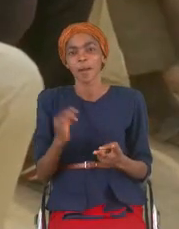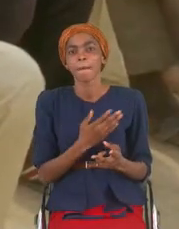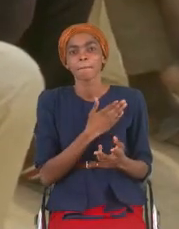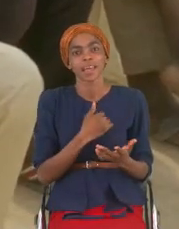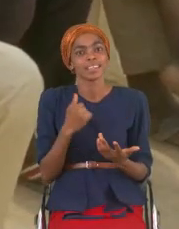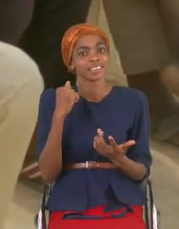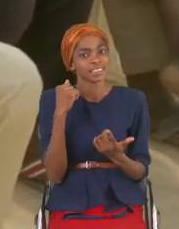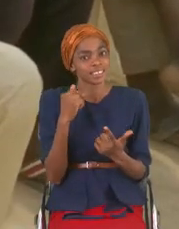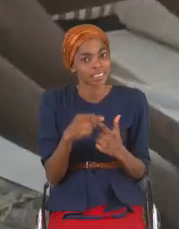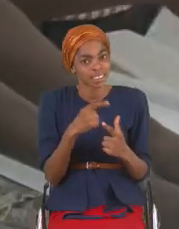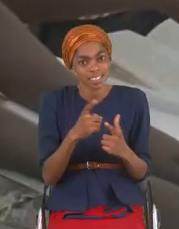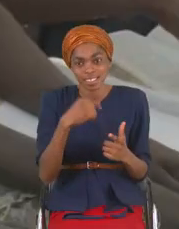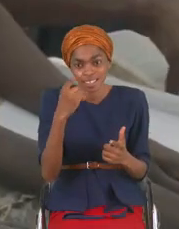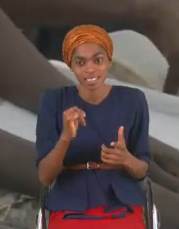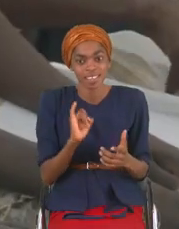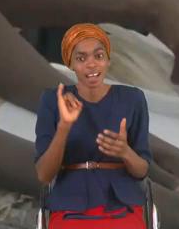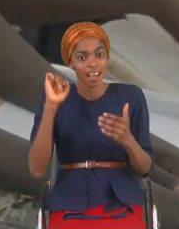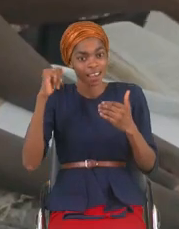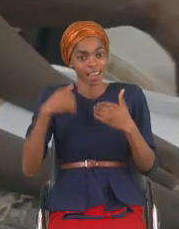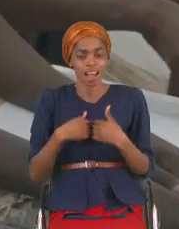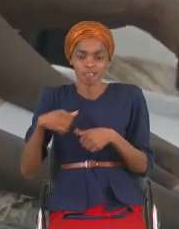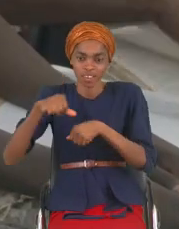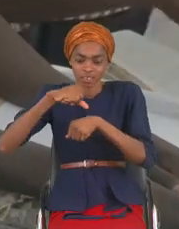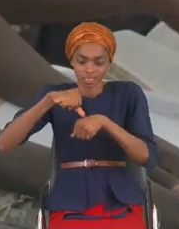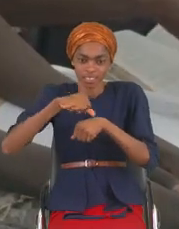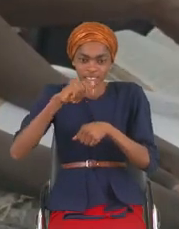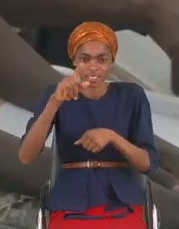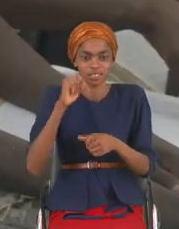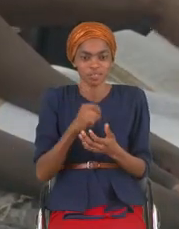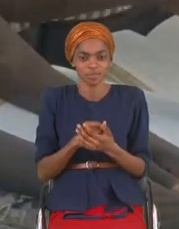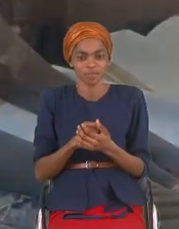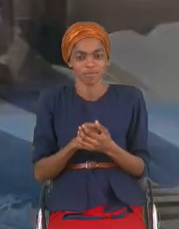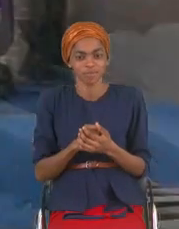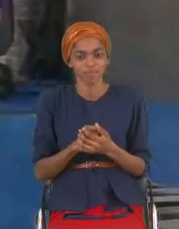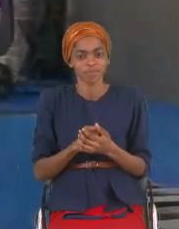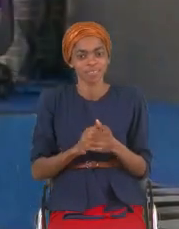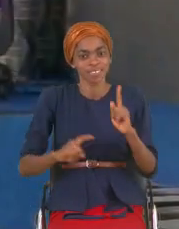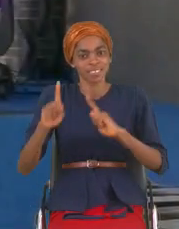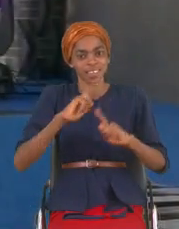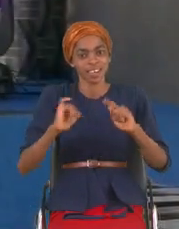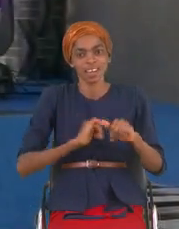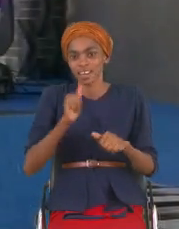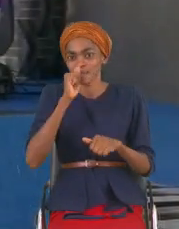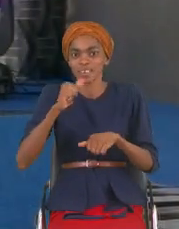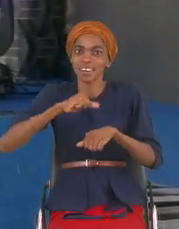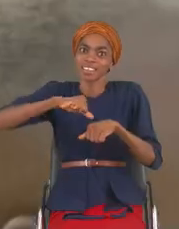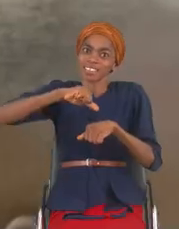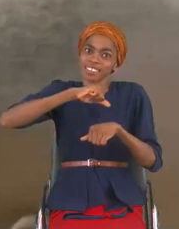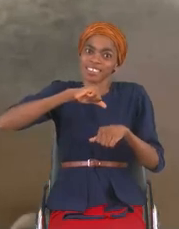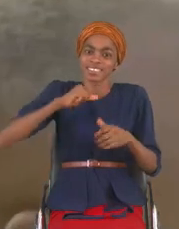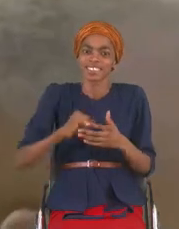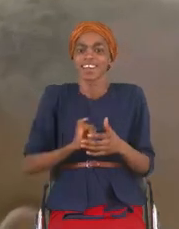he said, I have ordained you. I am ordained. I am